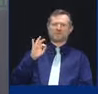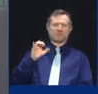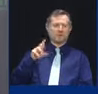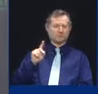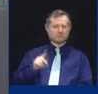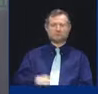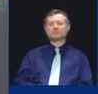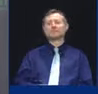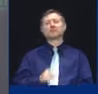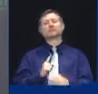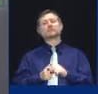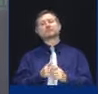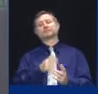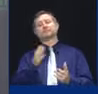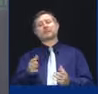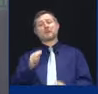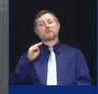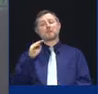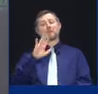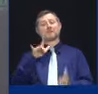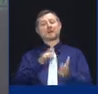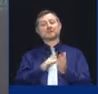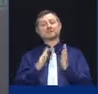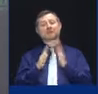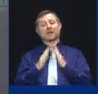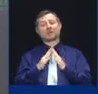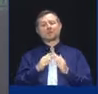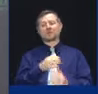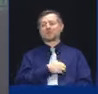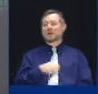City of Middletown Mayor Joe DiStefano.